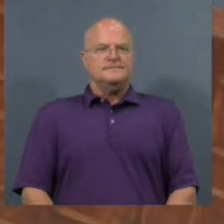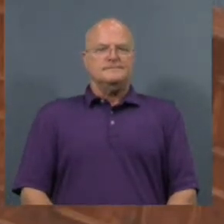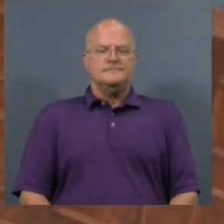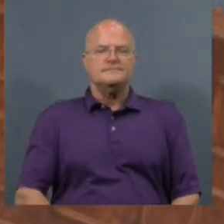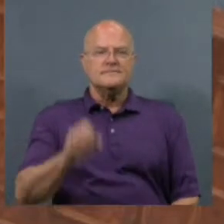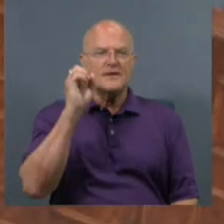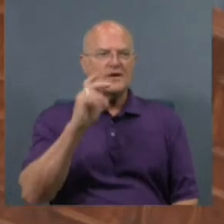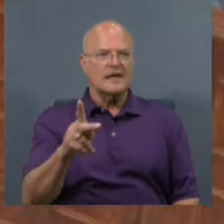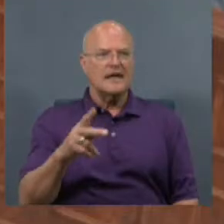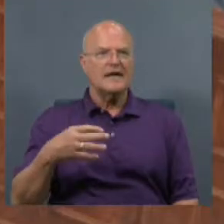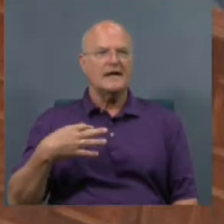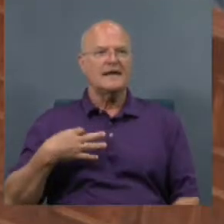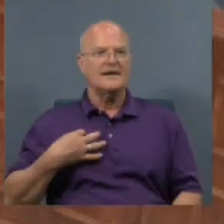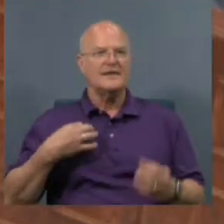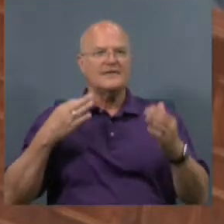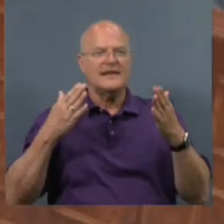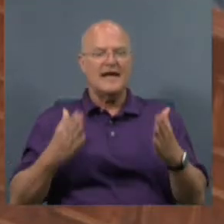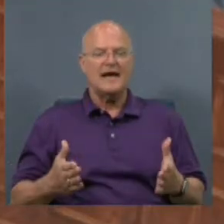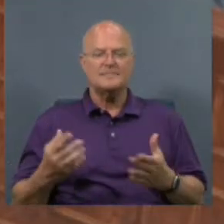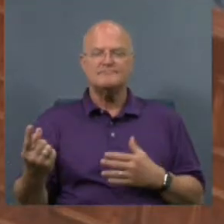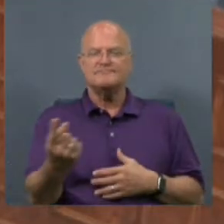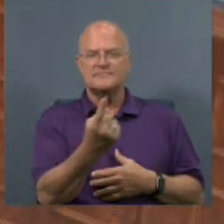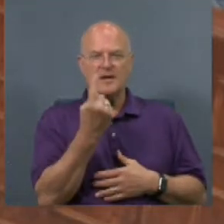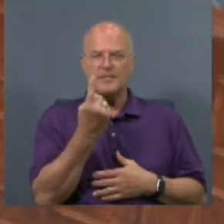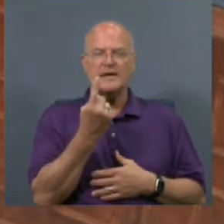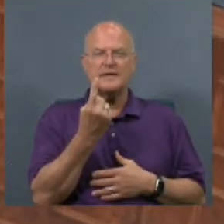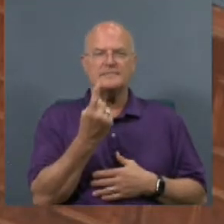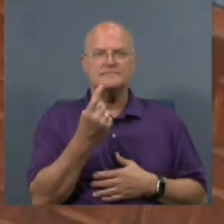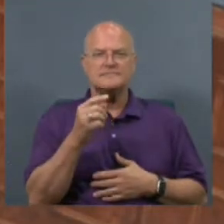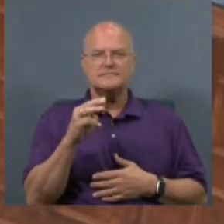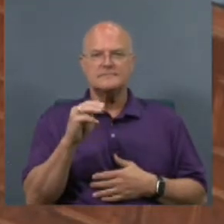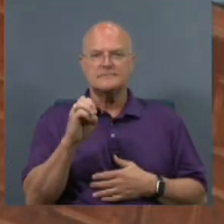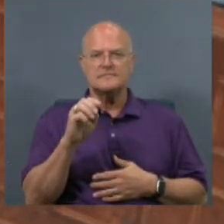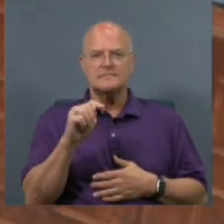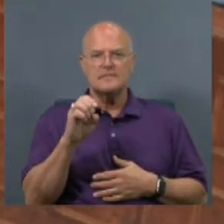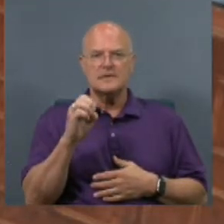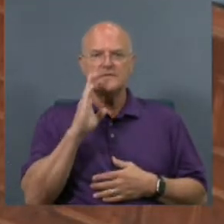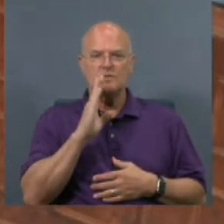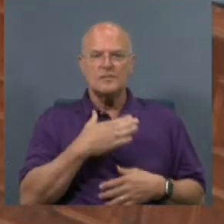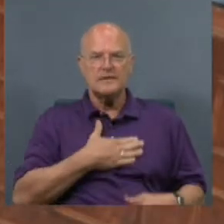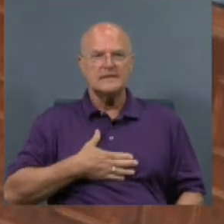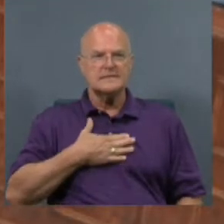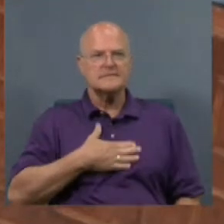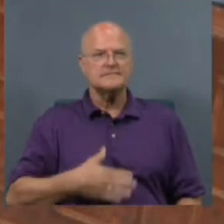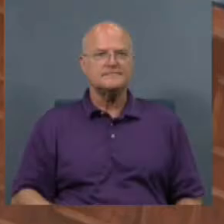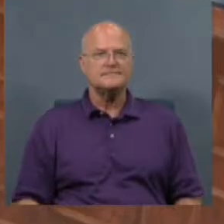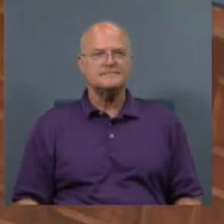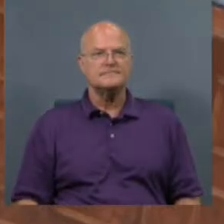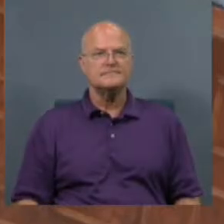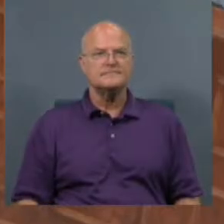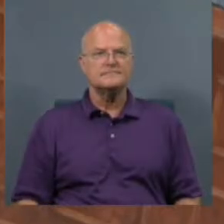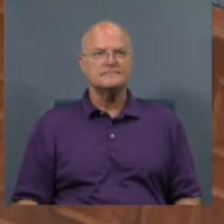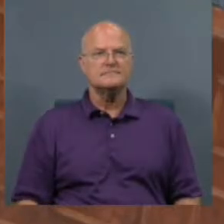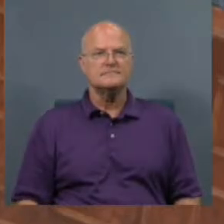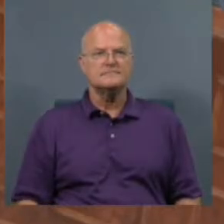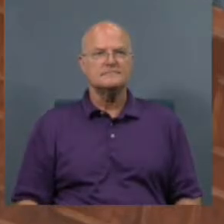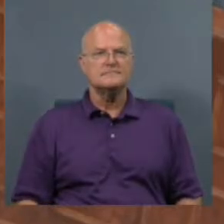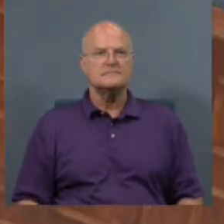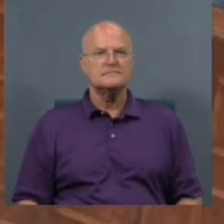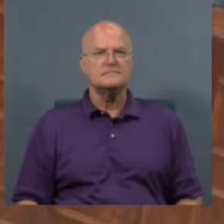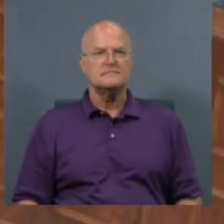All right, while the applicant is making their way to the podium, Monte, if you will. Oh, go ahead.